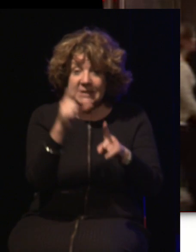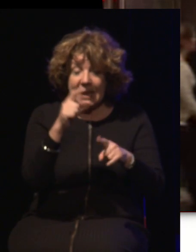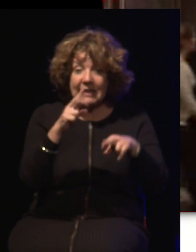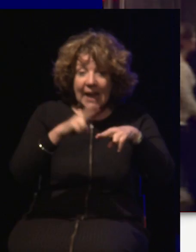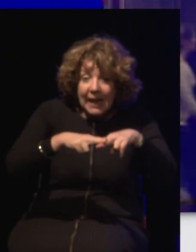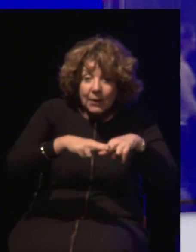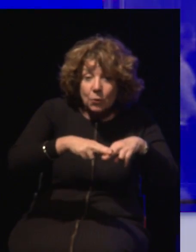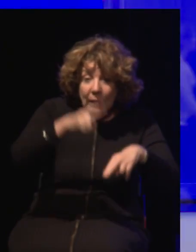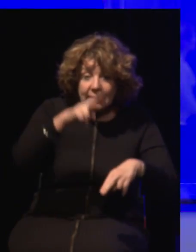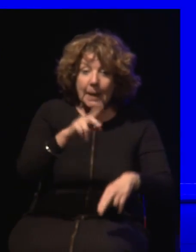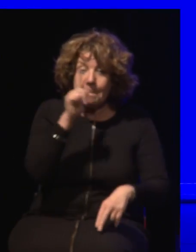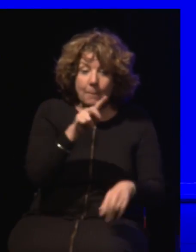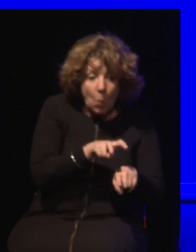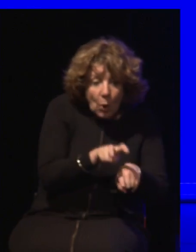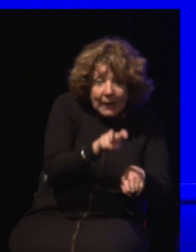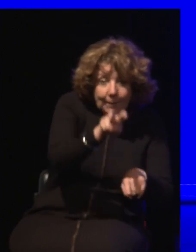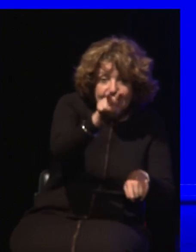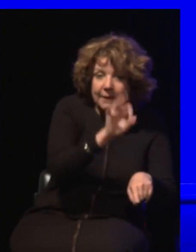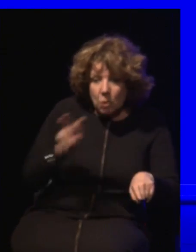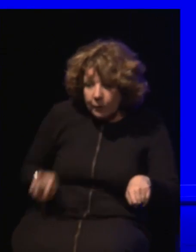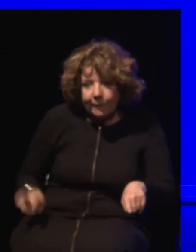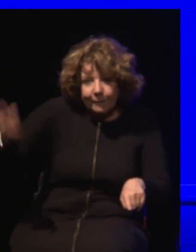in people taking the stairs.